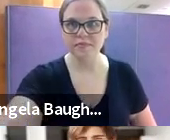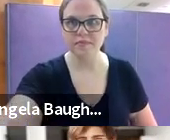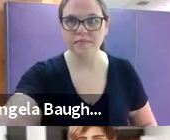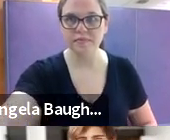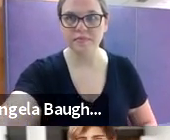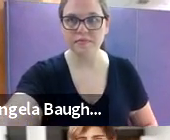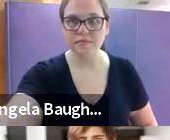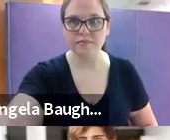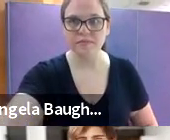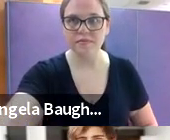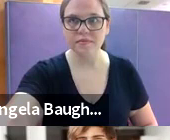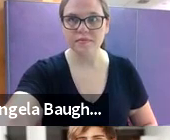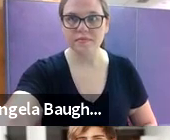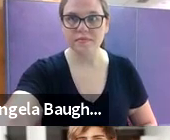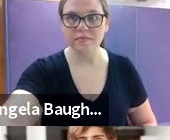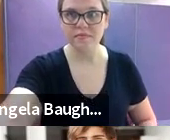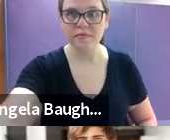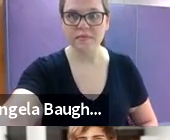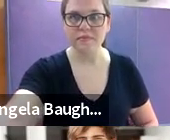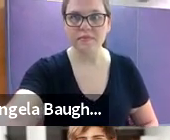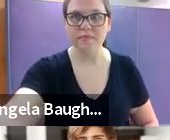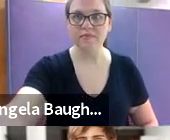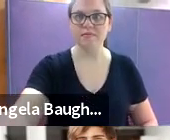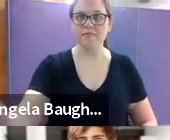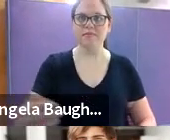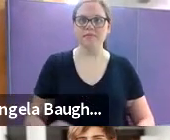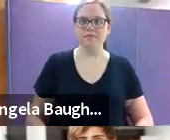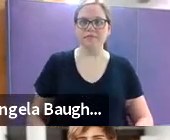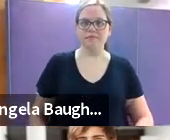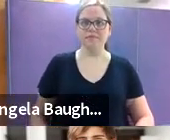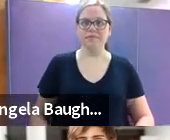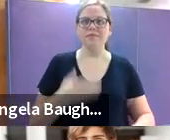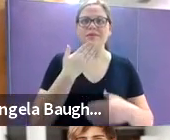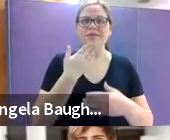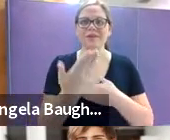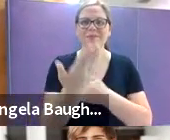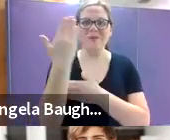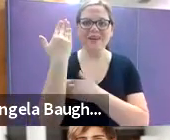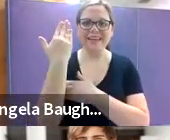Oh, and maybe that's why she doesn't hear me. Yep, you are unmuted now. Good morning, Angela.